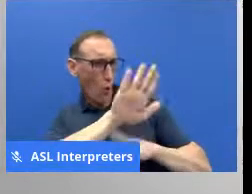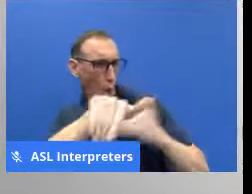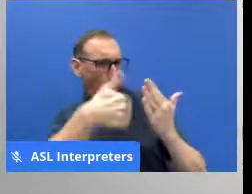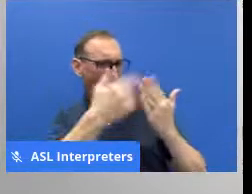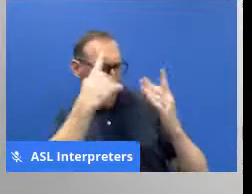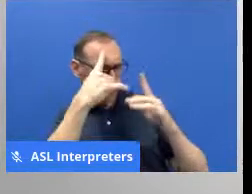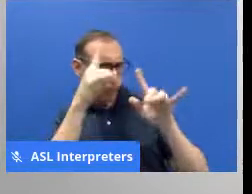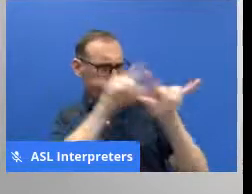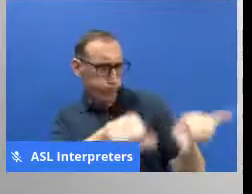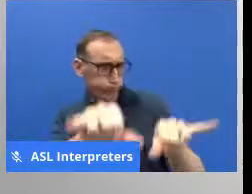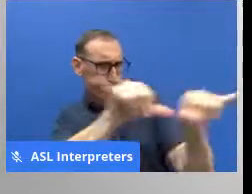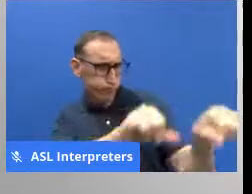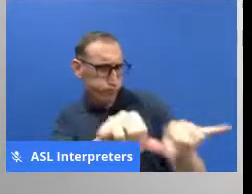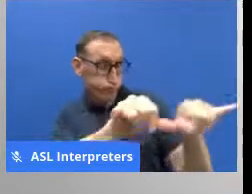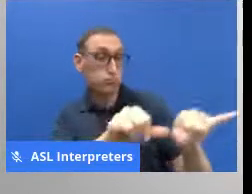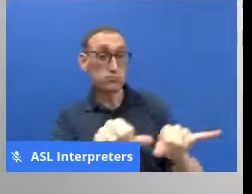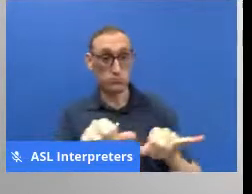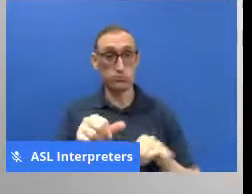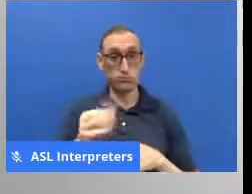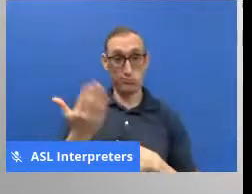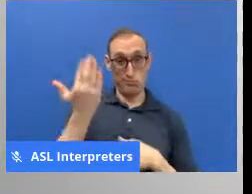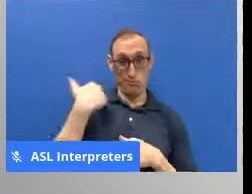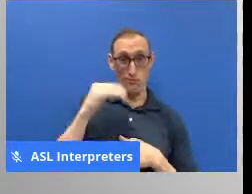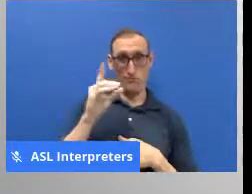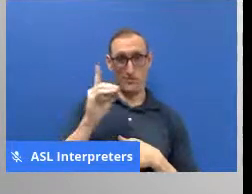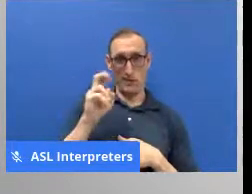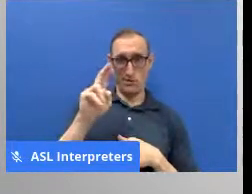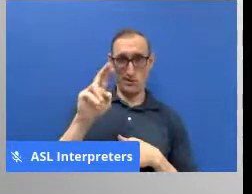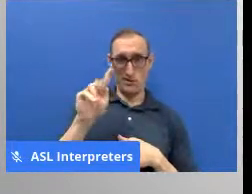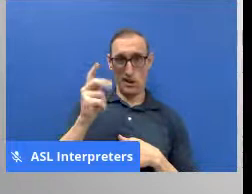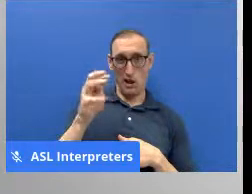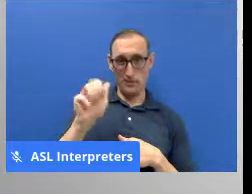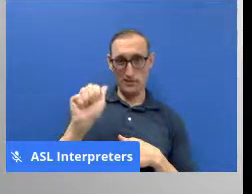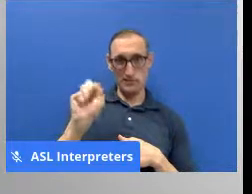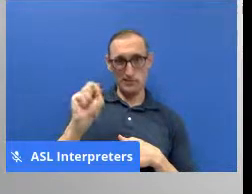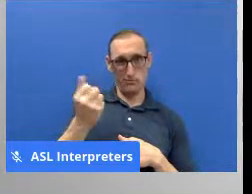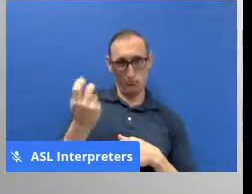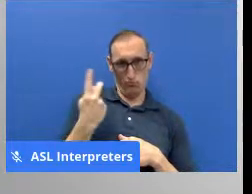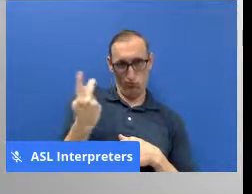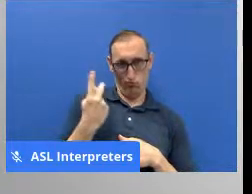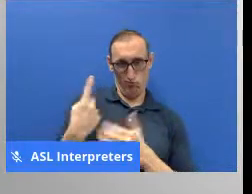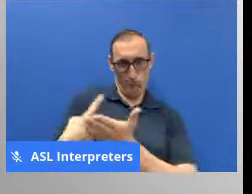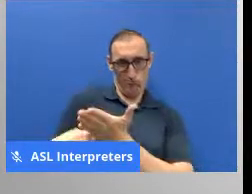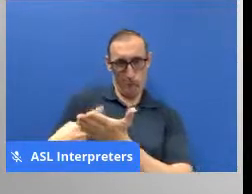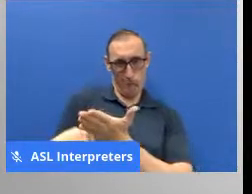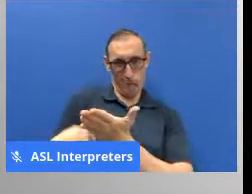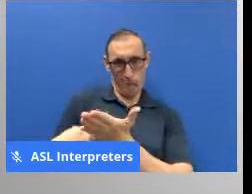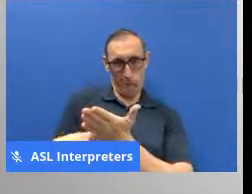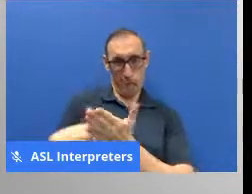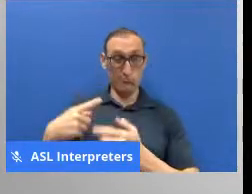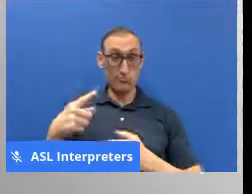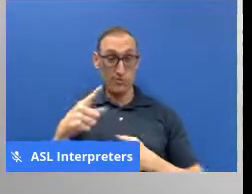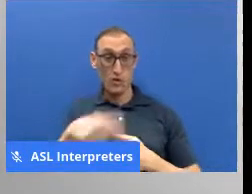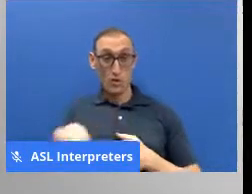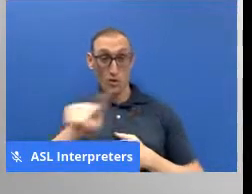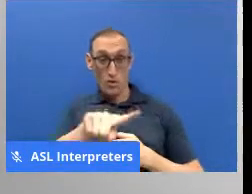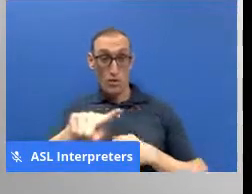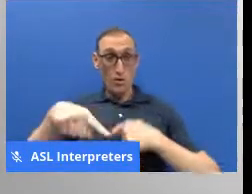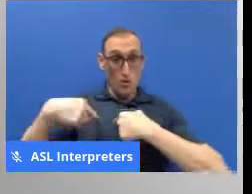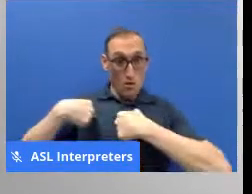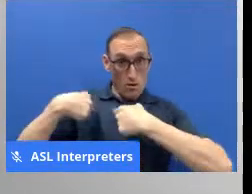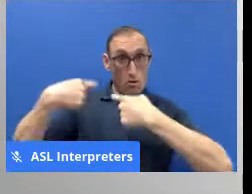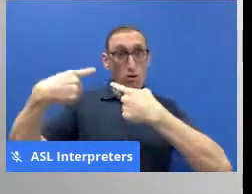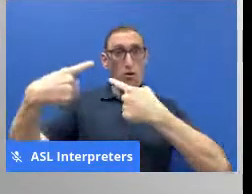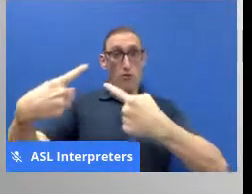Dr. Thomas and I have spoken about this at length, is that if you look at your journey so far, you should